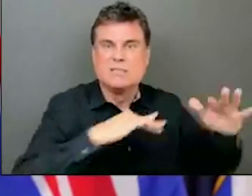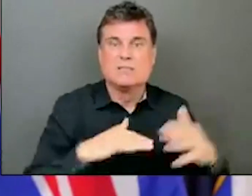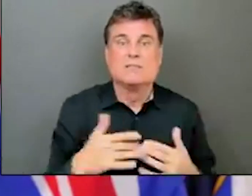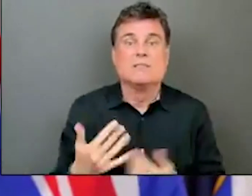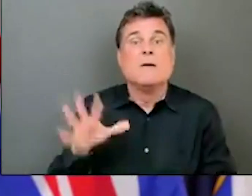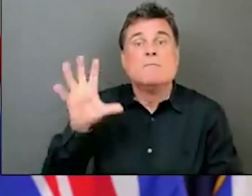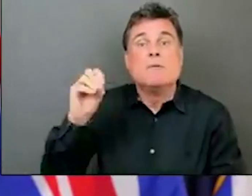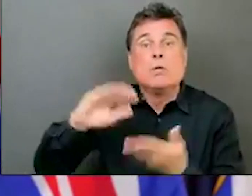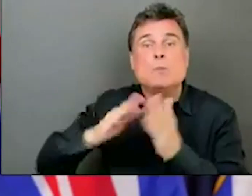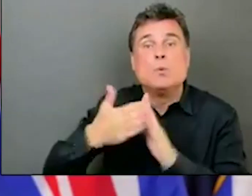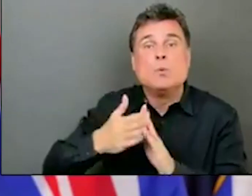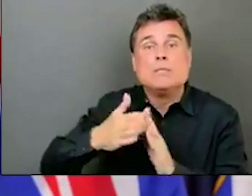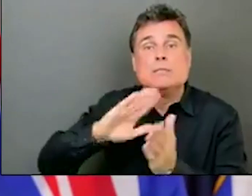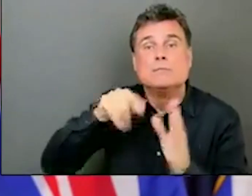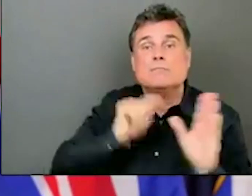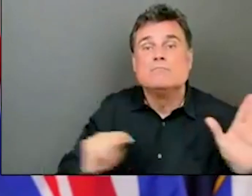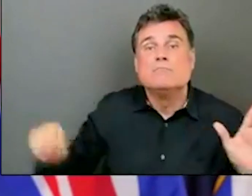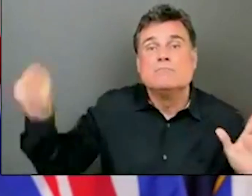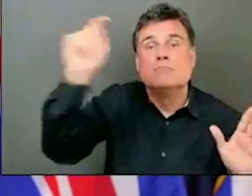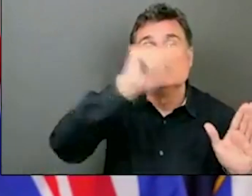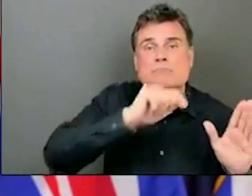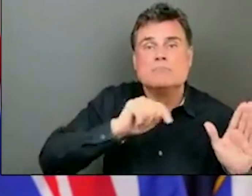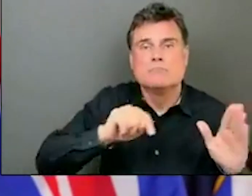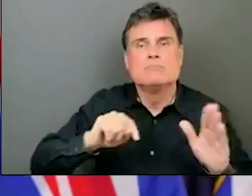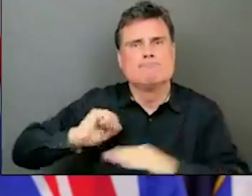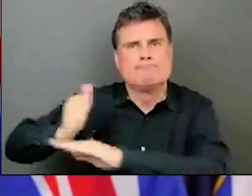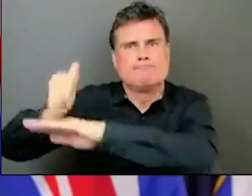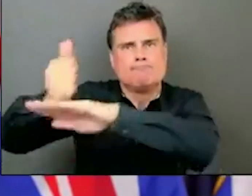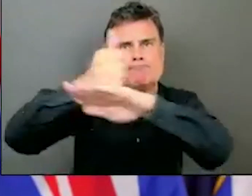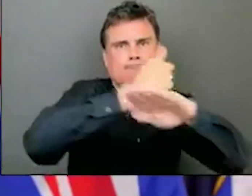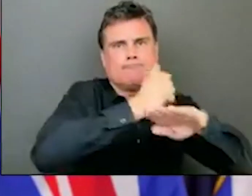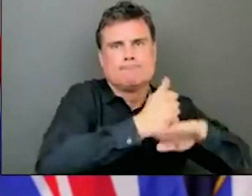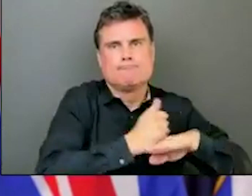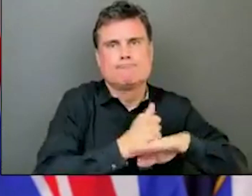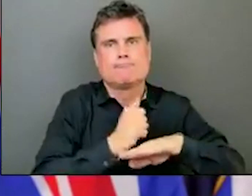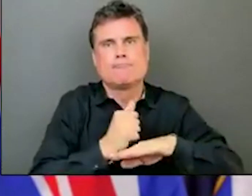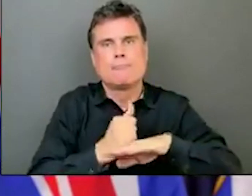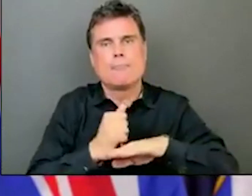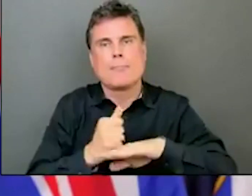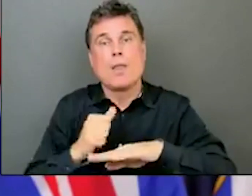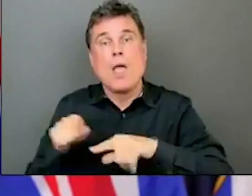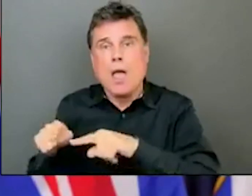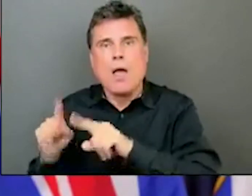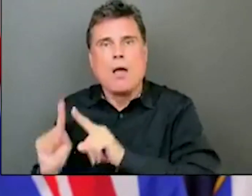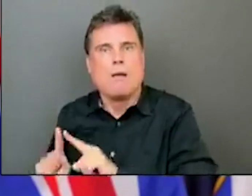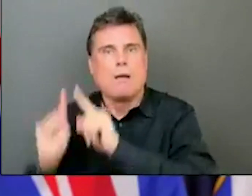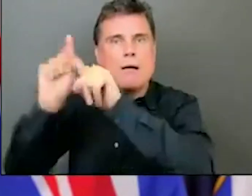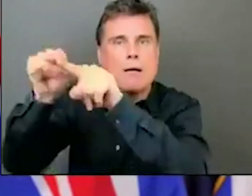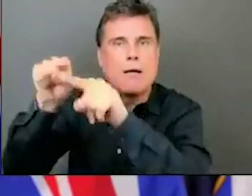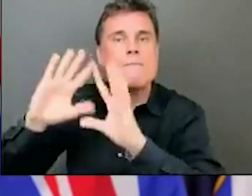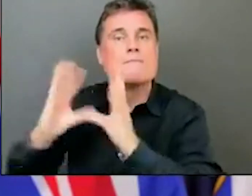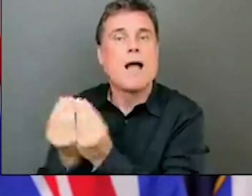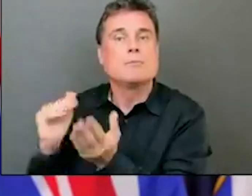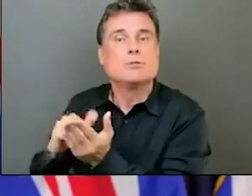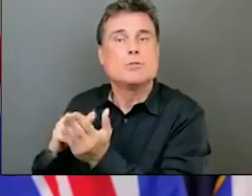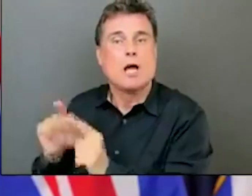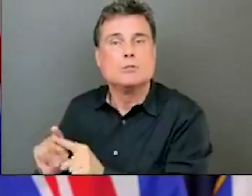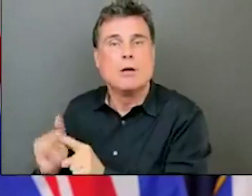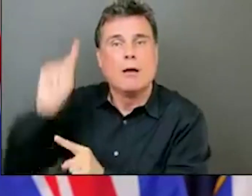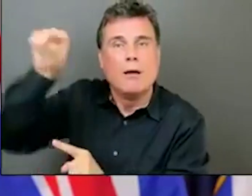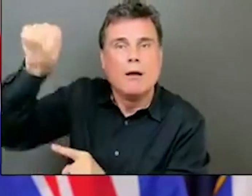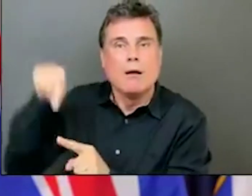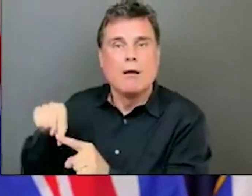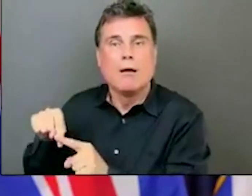almost 50 communities across BC and community health service areas across BC, where proposals from local divisions of family